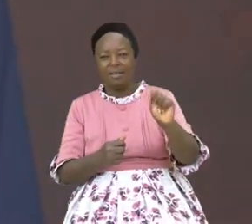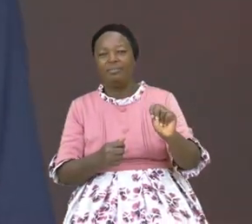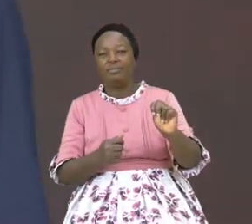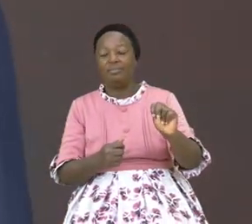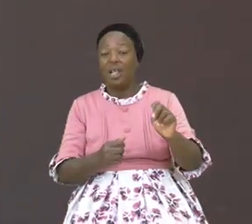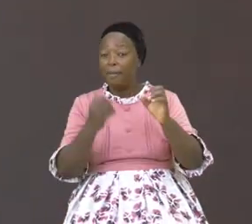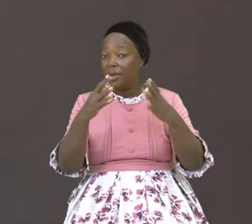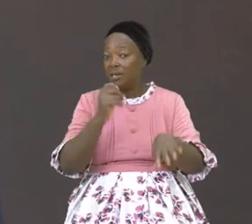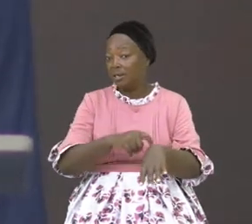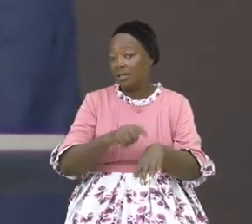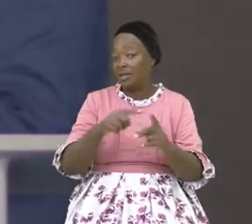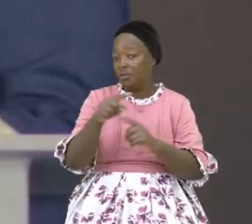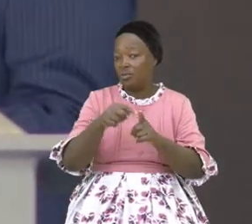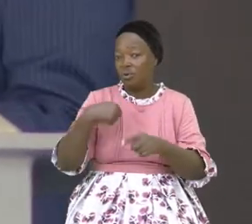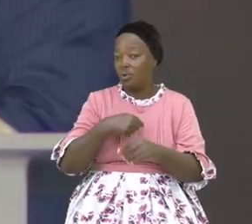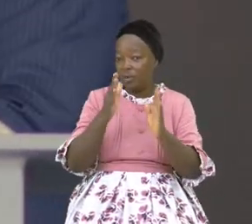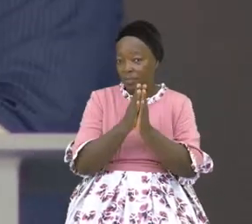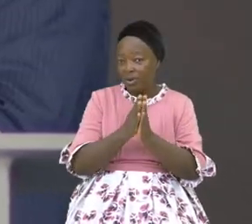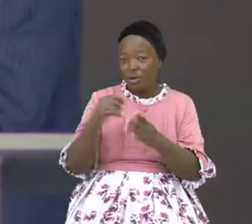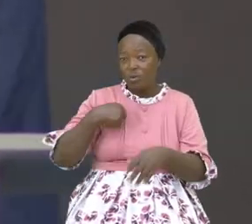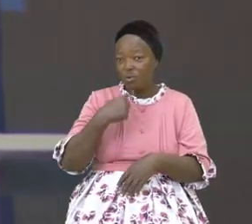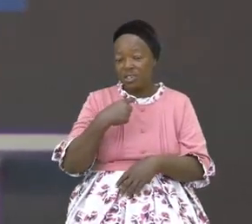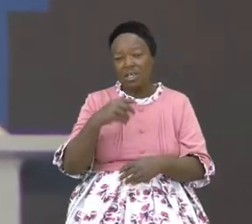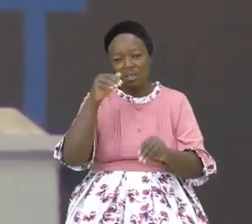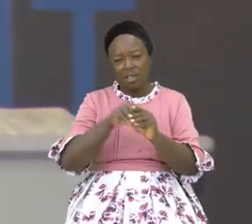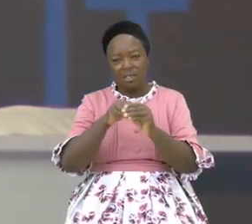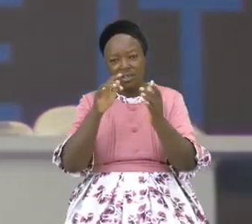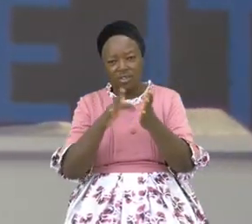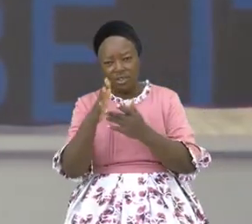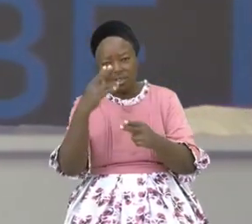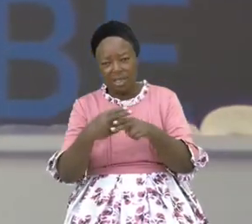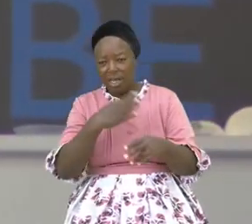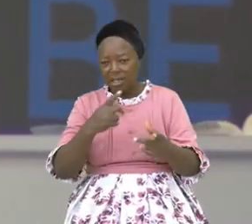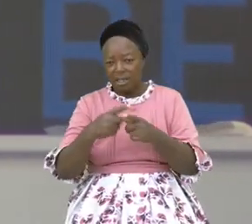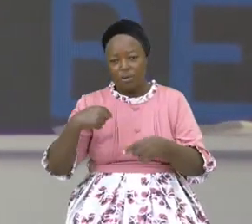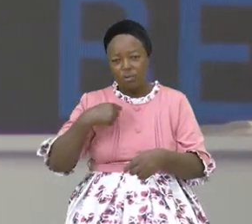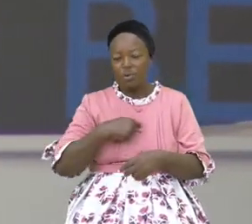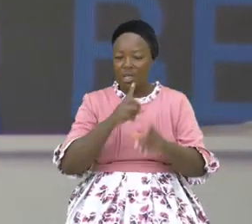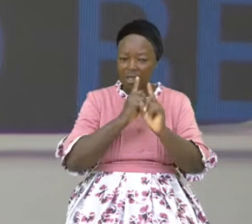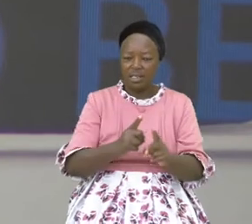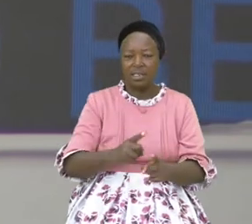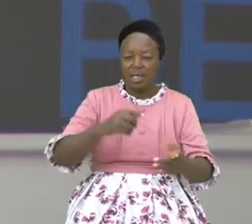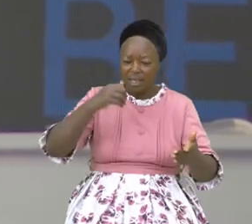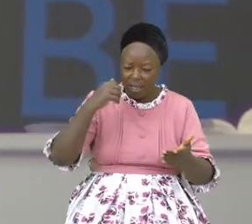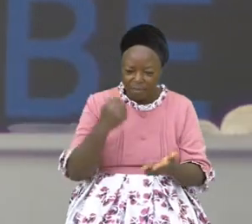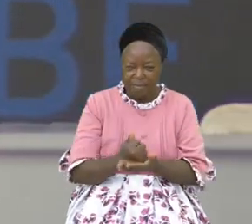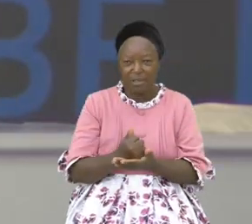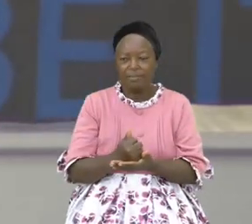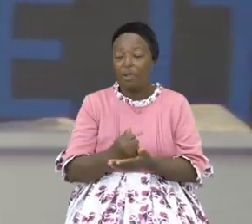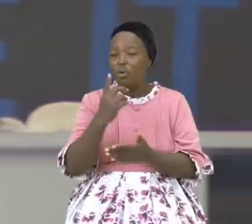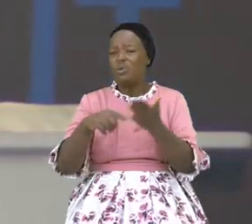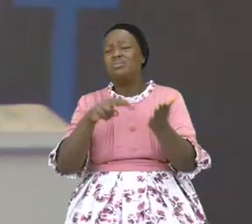pray, we say, in Jesus' name, and then we answer, amen. What does that